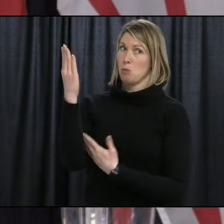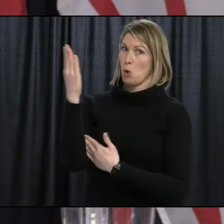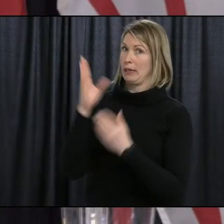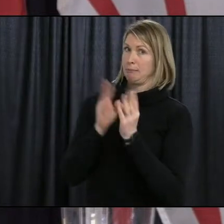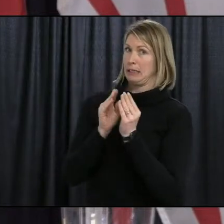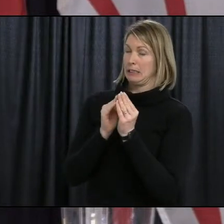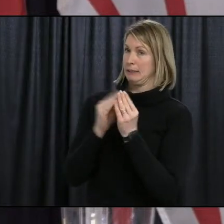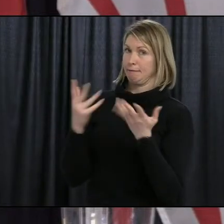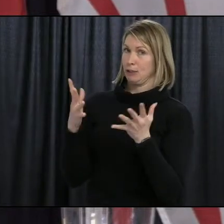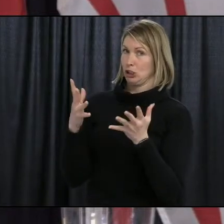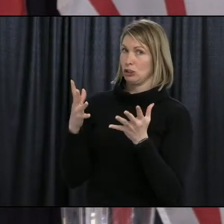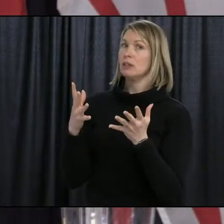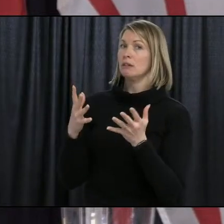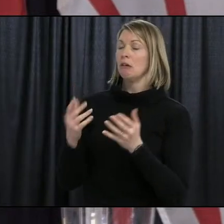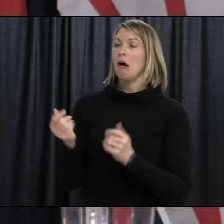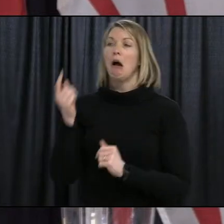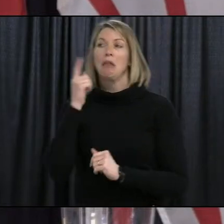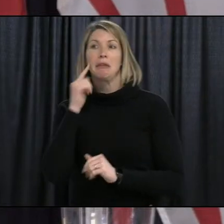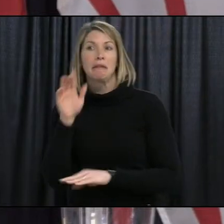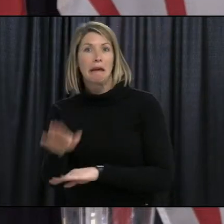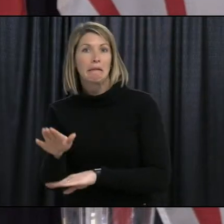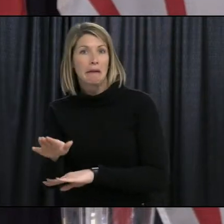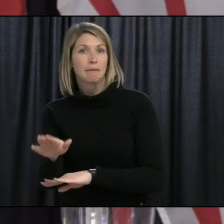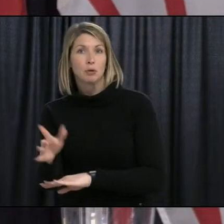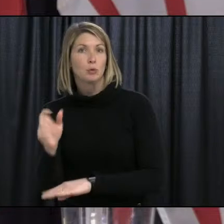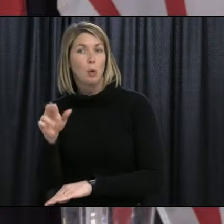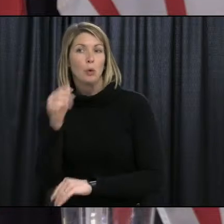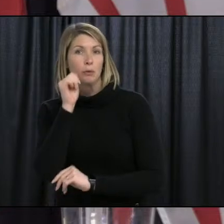happen in caretaker mode to those projects that have already been